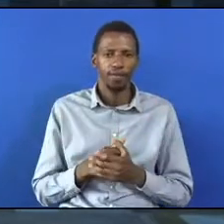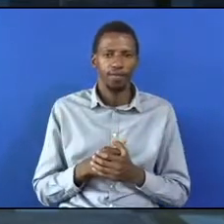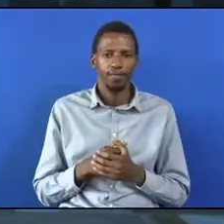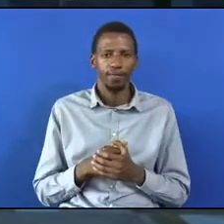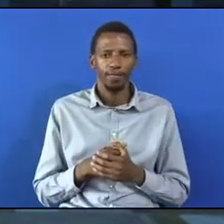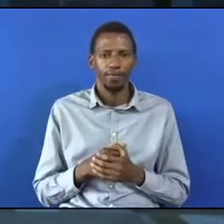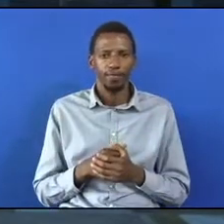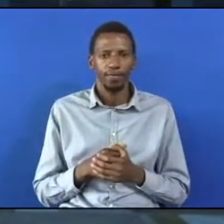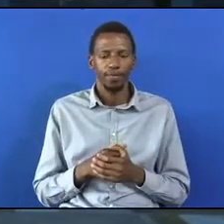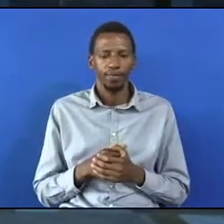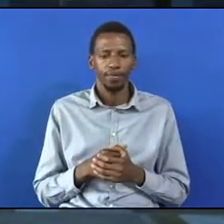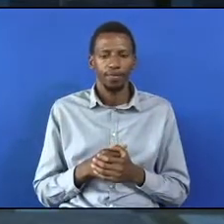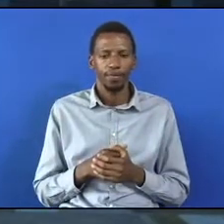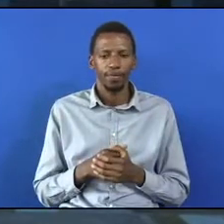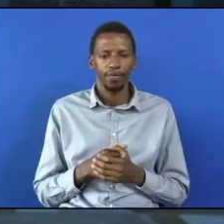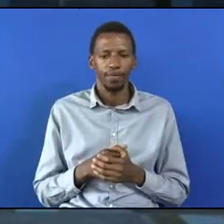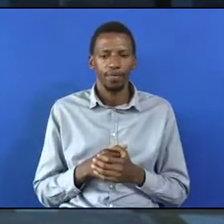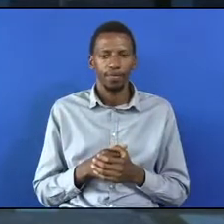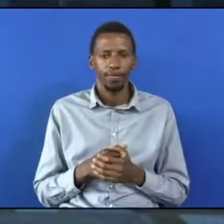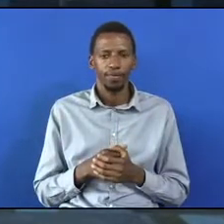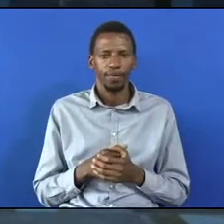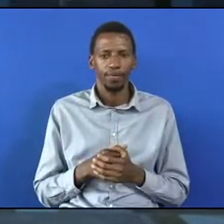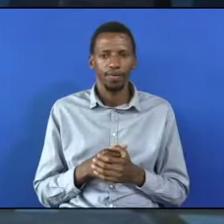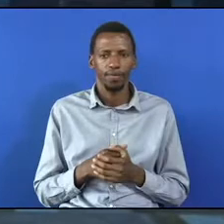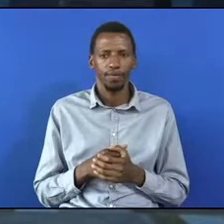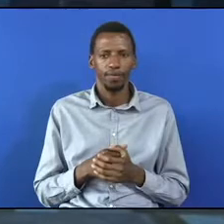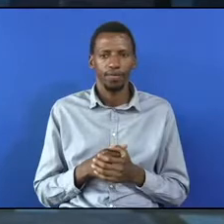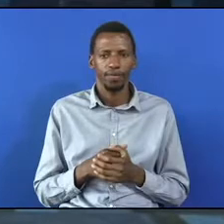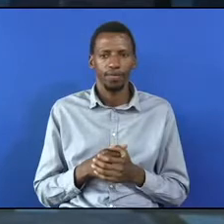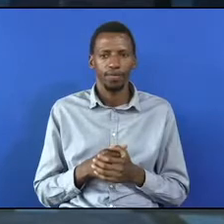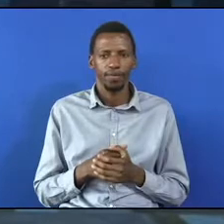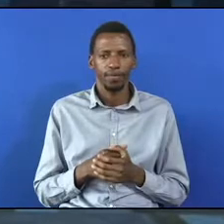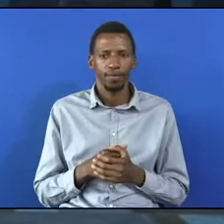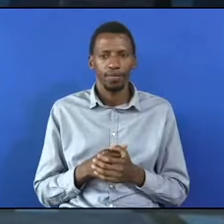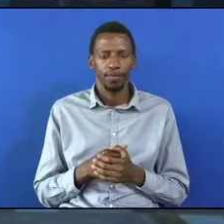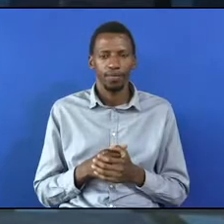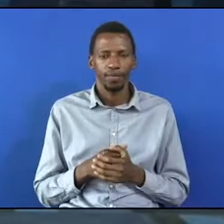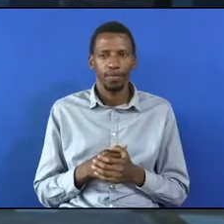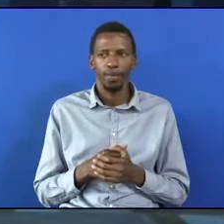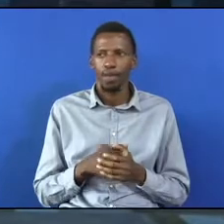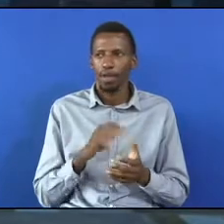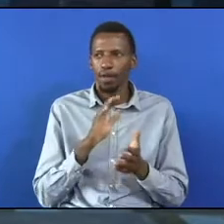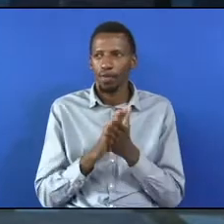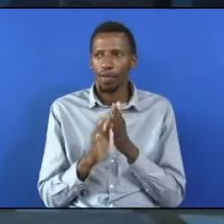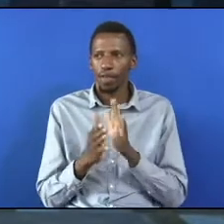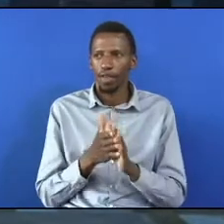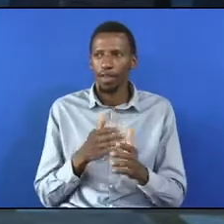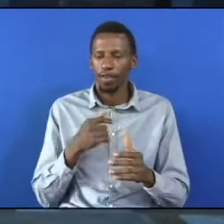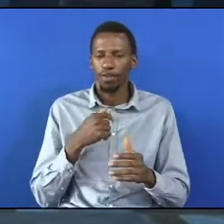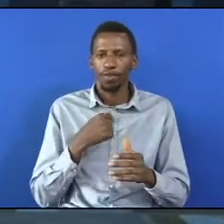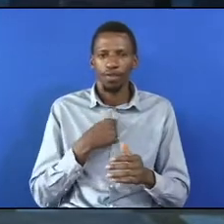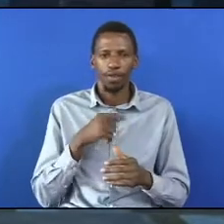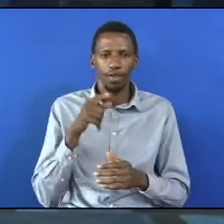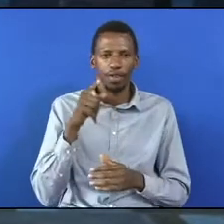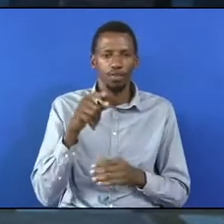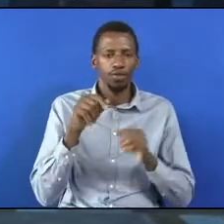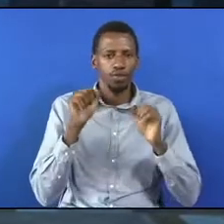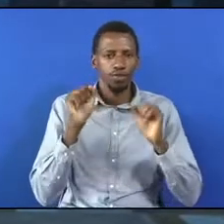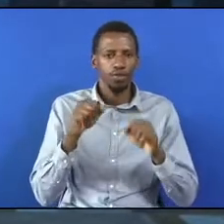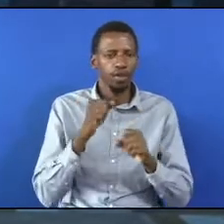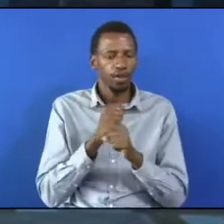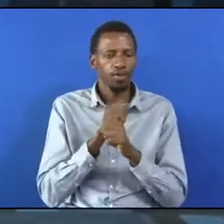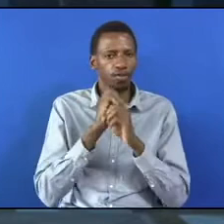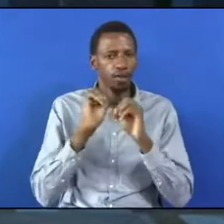nothing. Without me you can do nothing. Without me